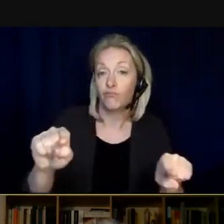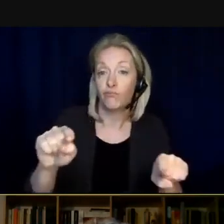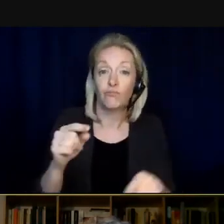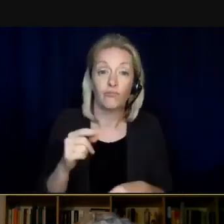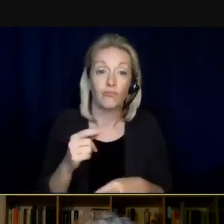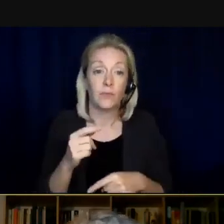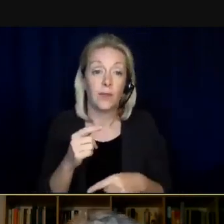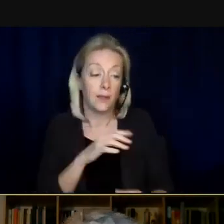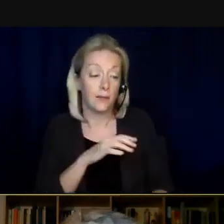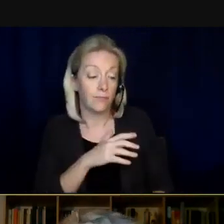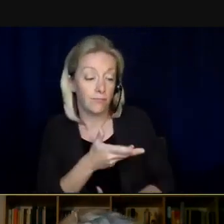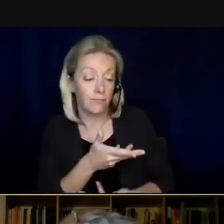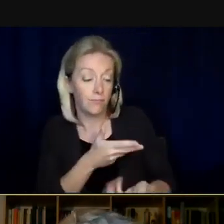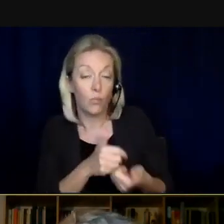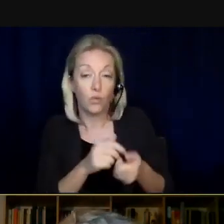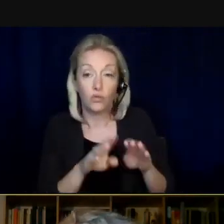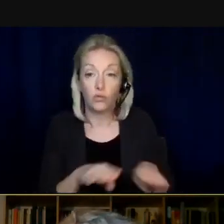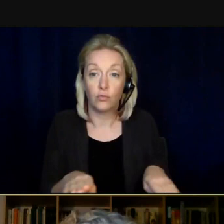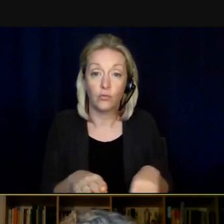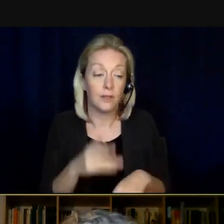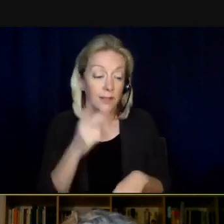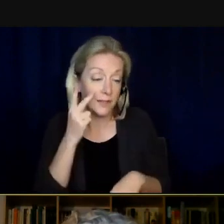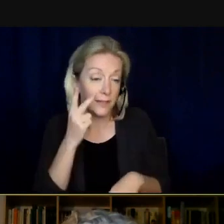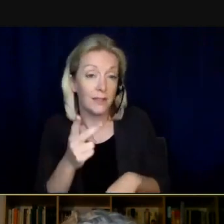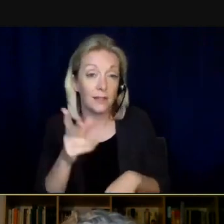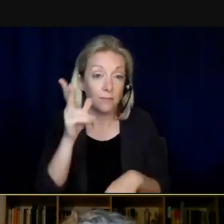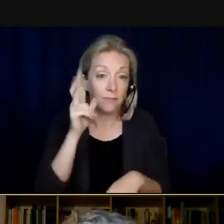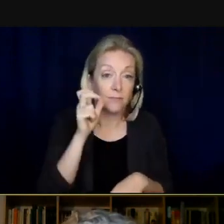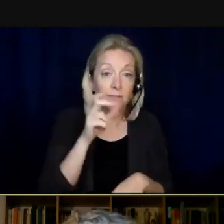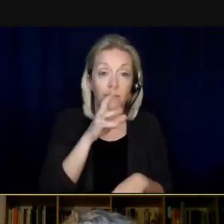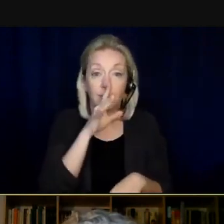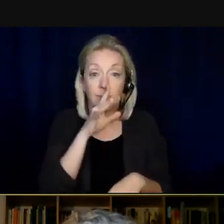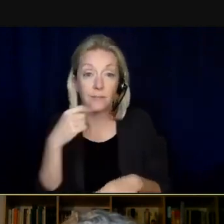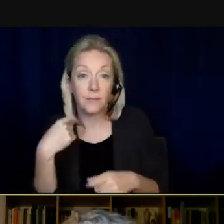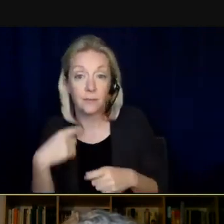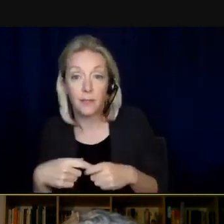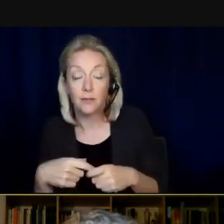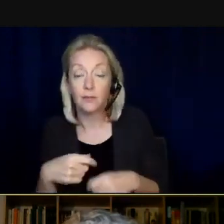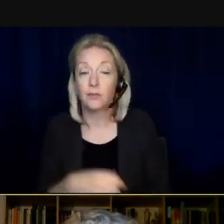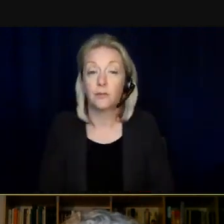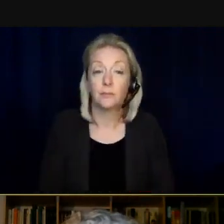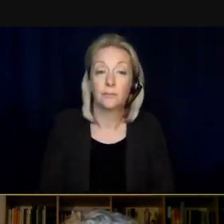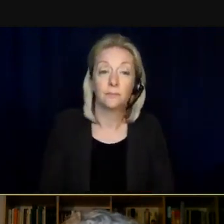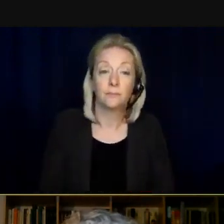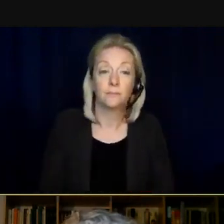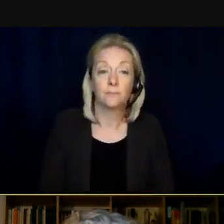while the children see the ASL, or hear, as I said, ASL in English.